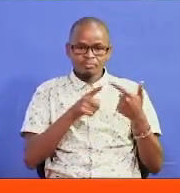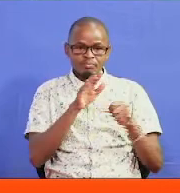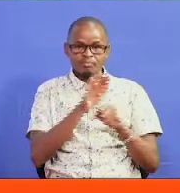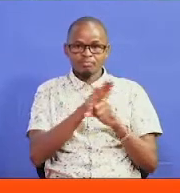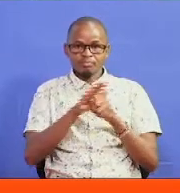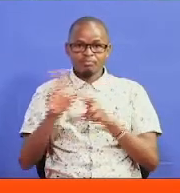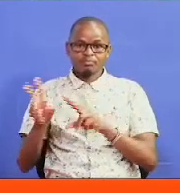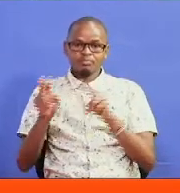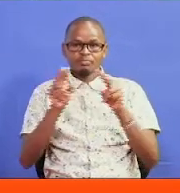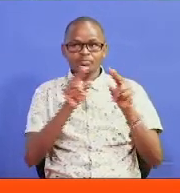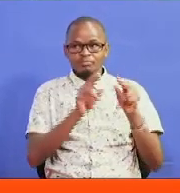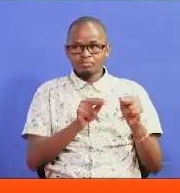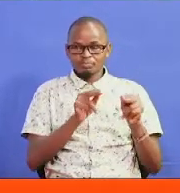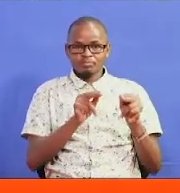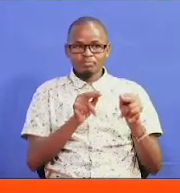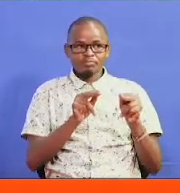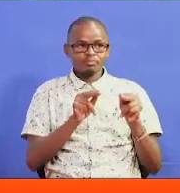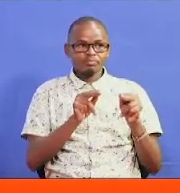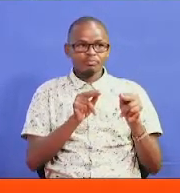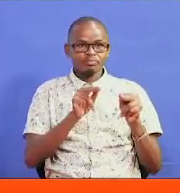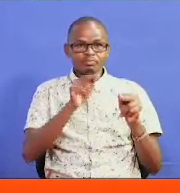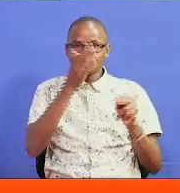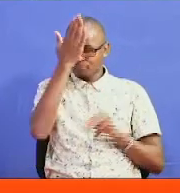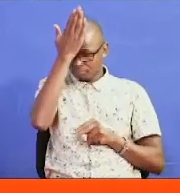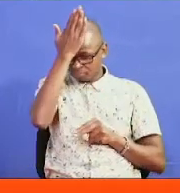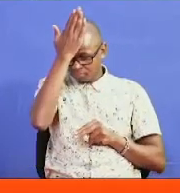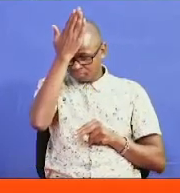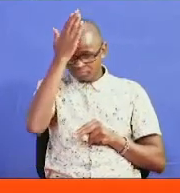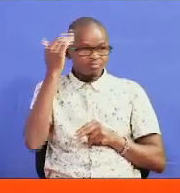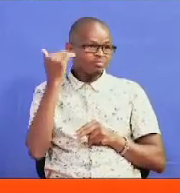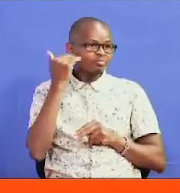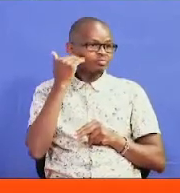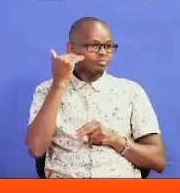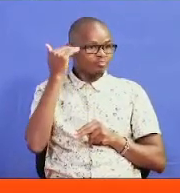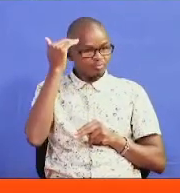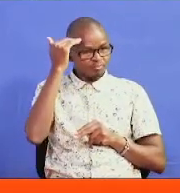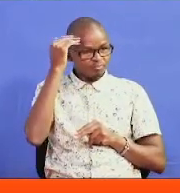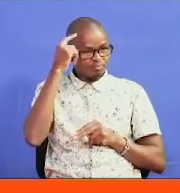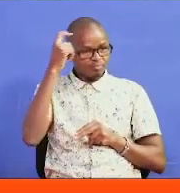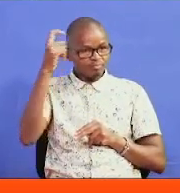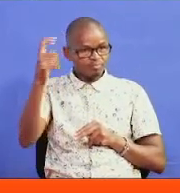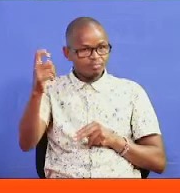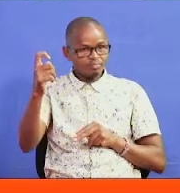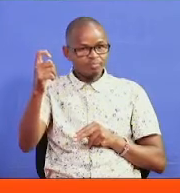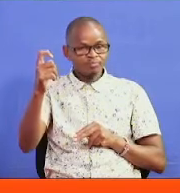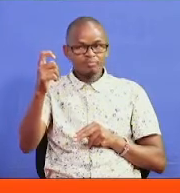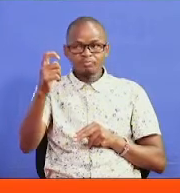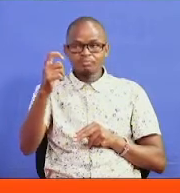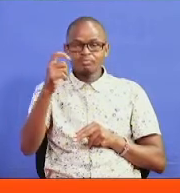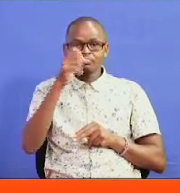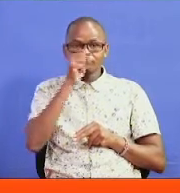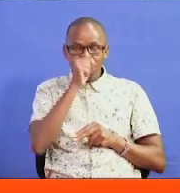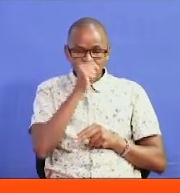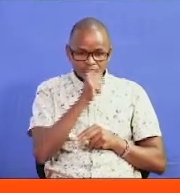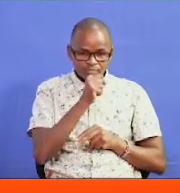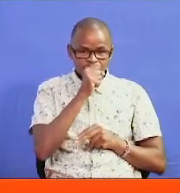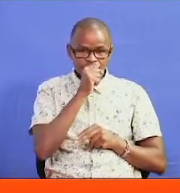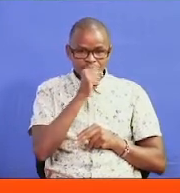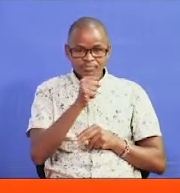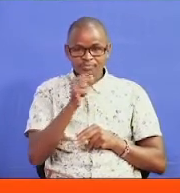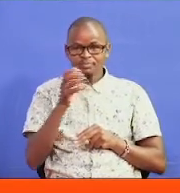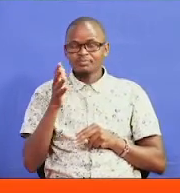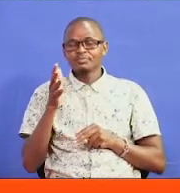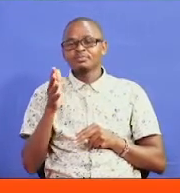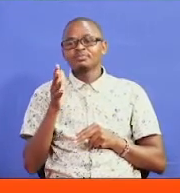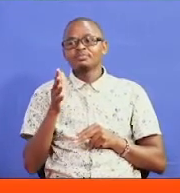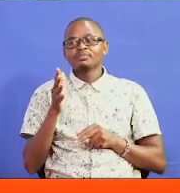most common ones are usually fever, headache. You get to even coughing itself, difficulty in